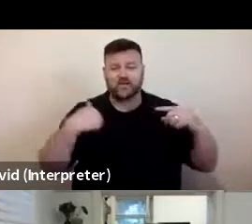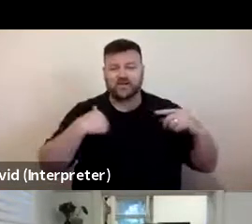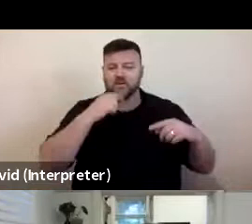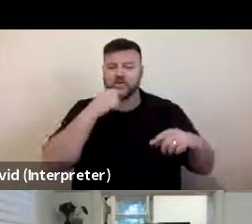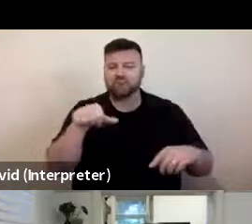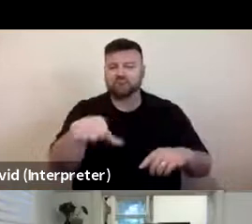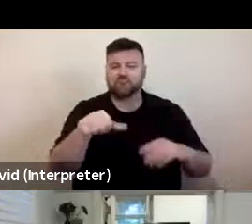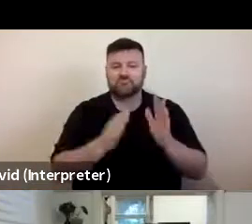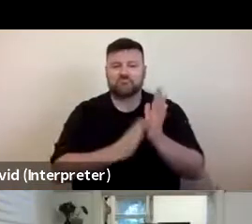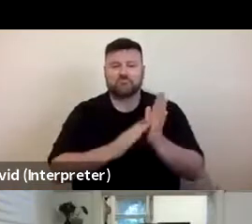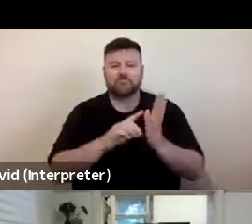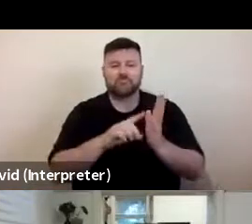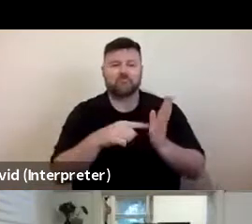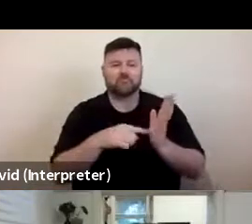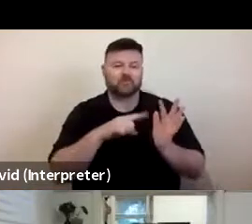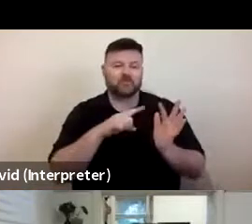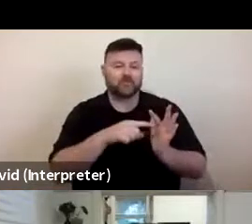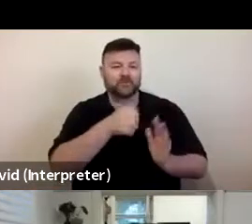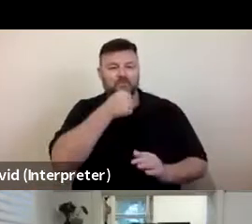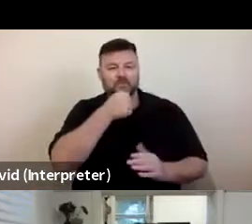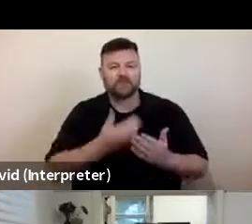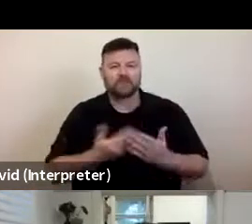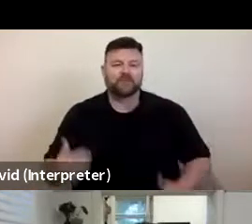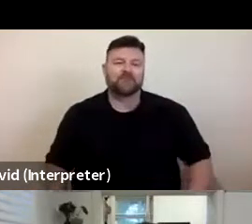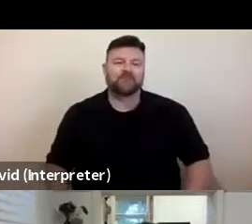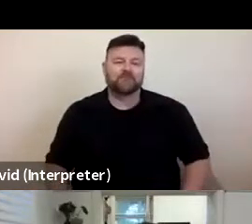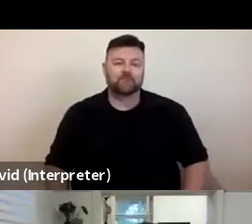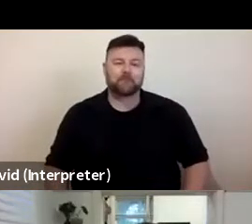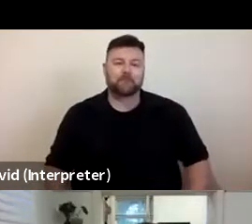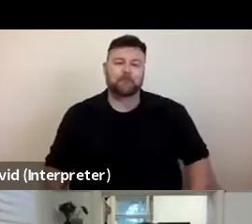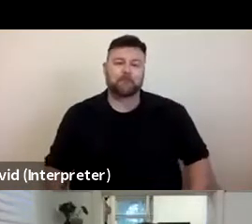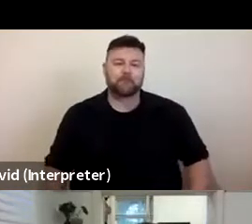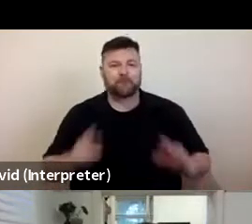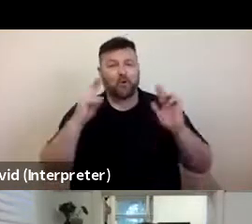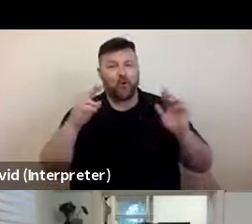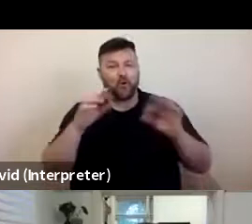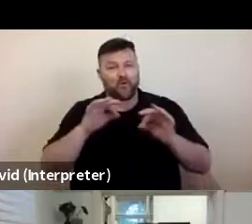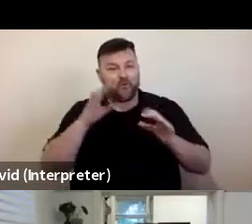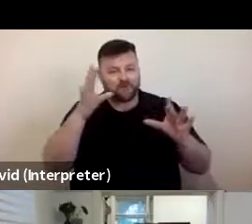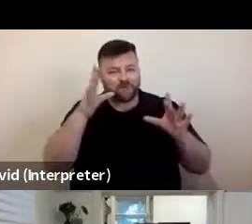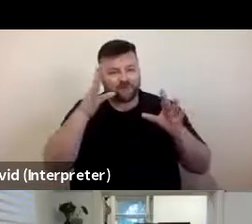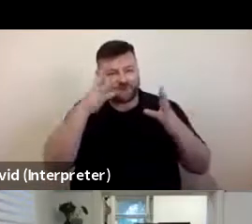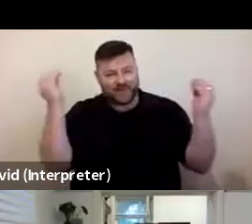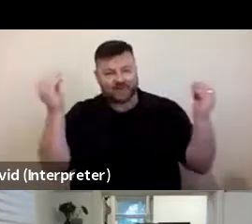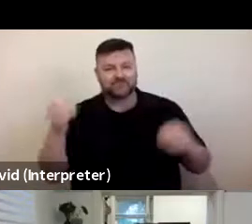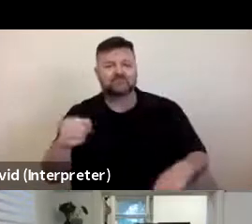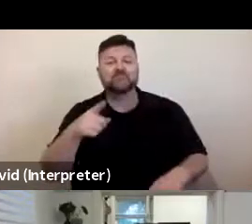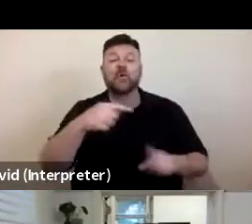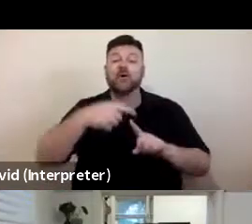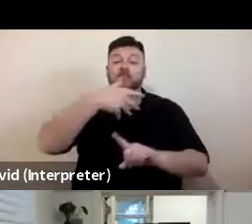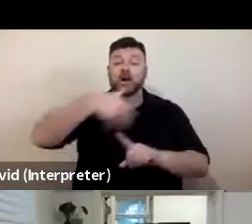unmute myself when there's an opportunity to have a chat. And you might see my little cats run in the background as